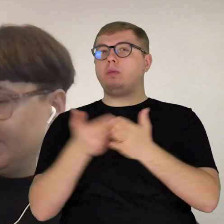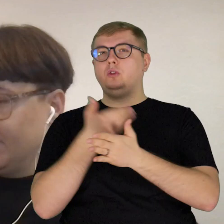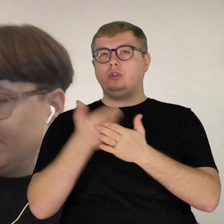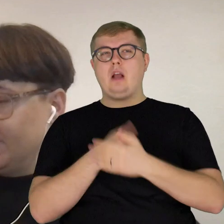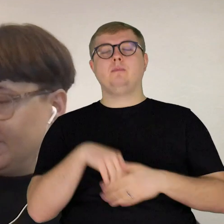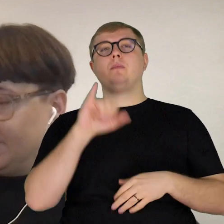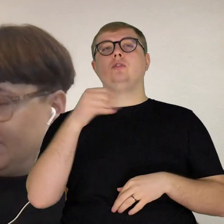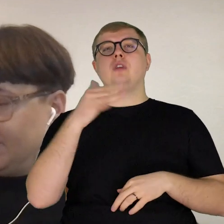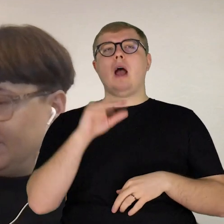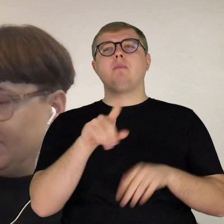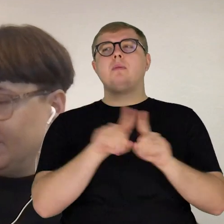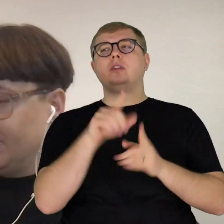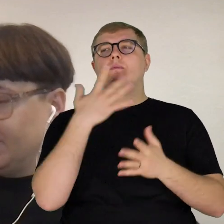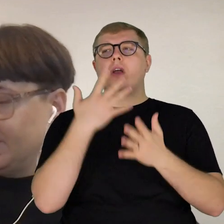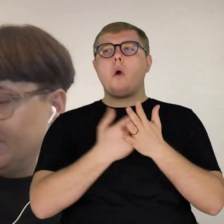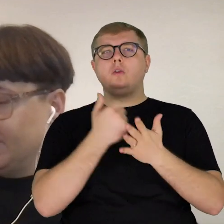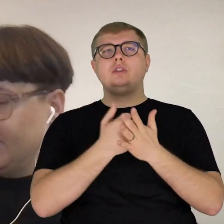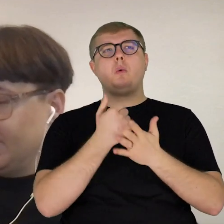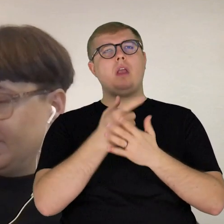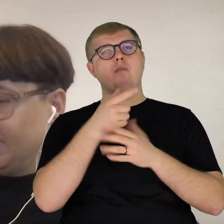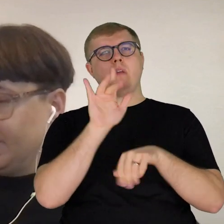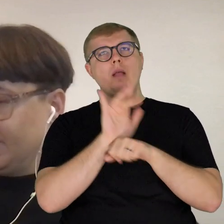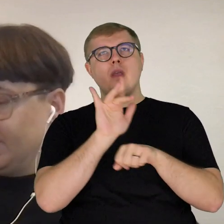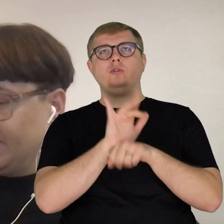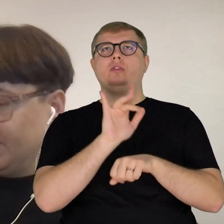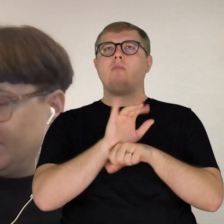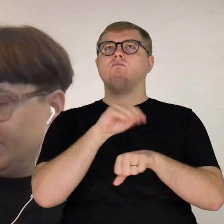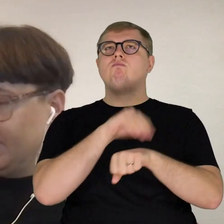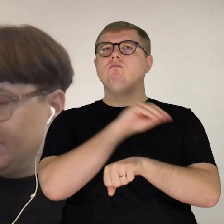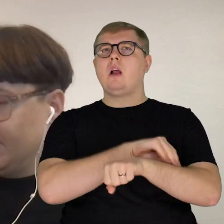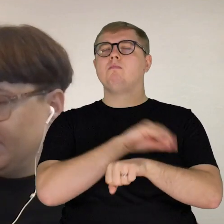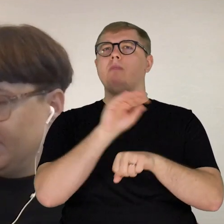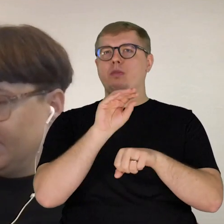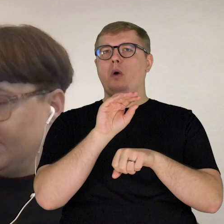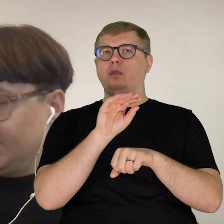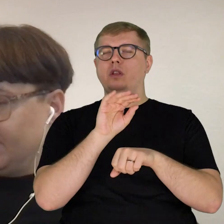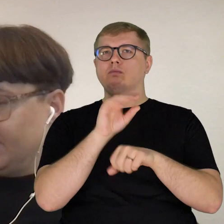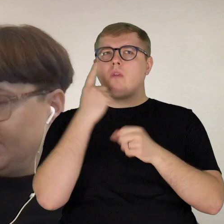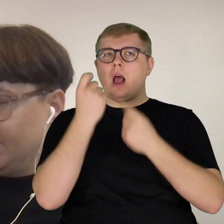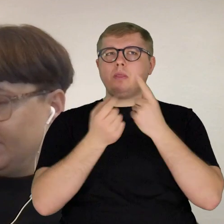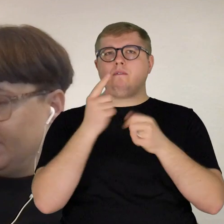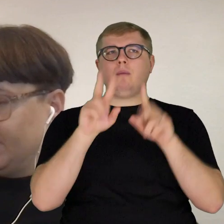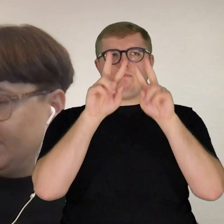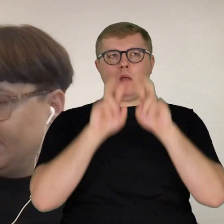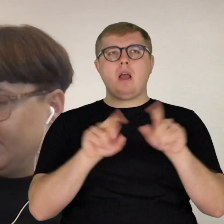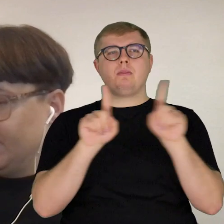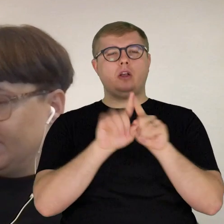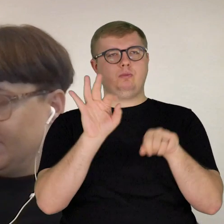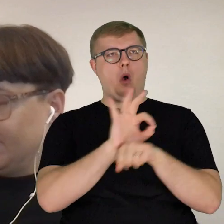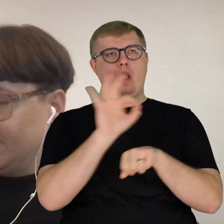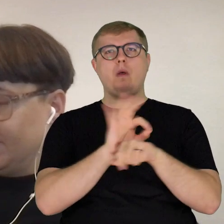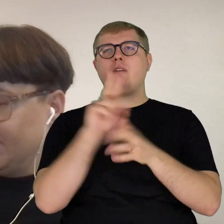to research on, for, and with design and planning. Our second guest is Dr. Séverine